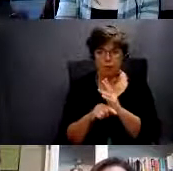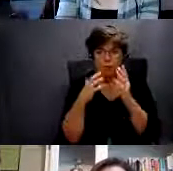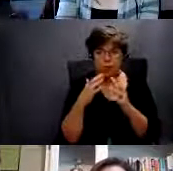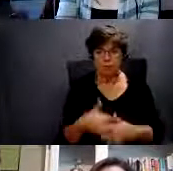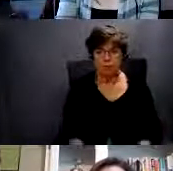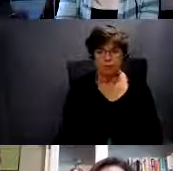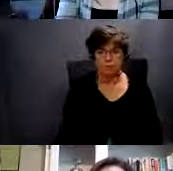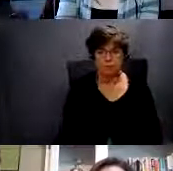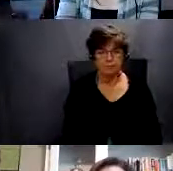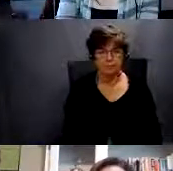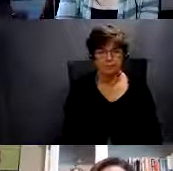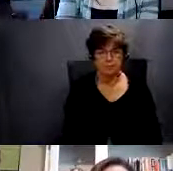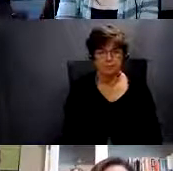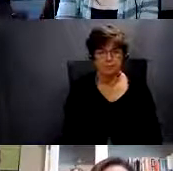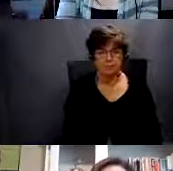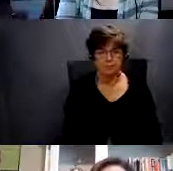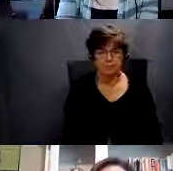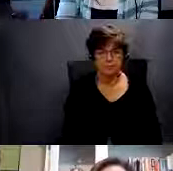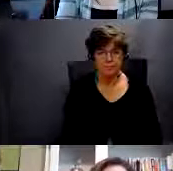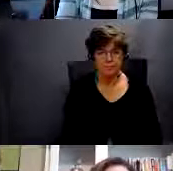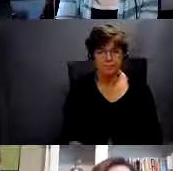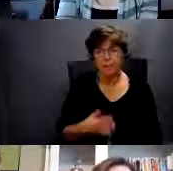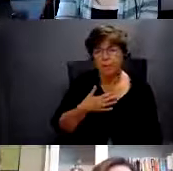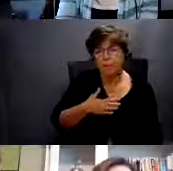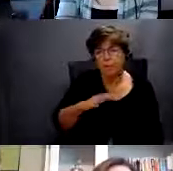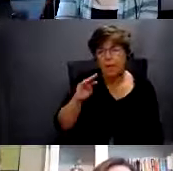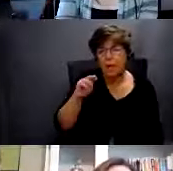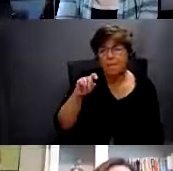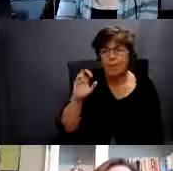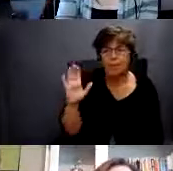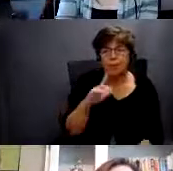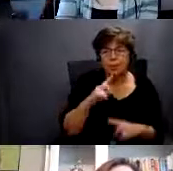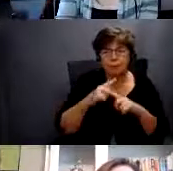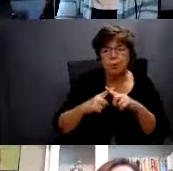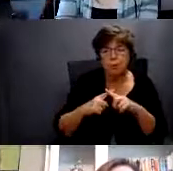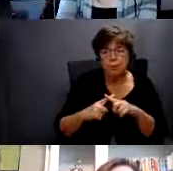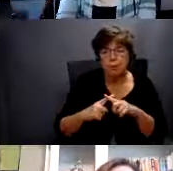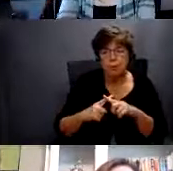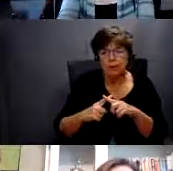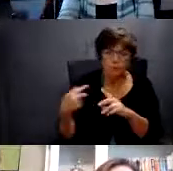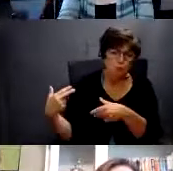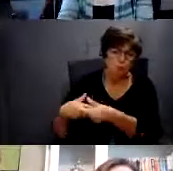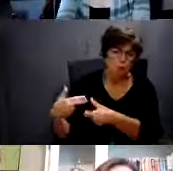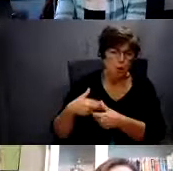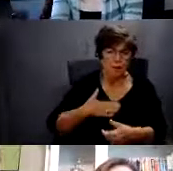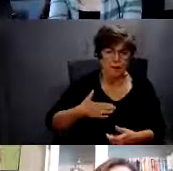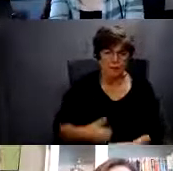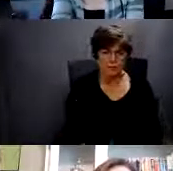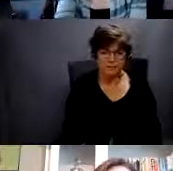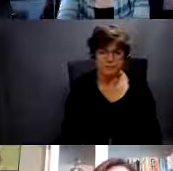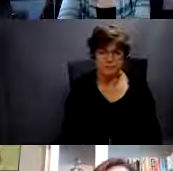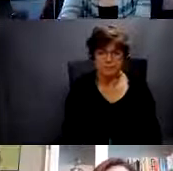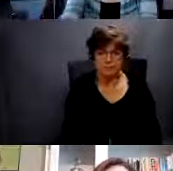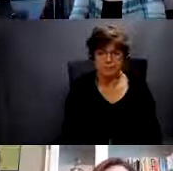And if you can mute yourself if you're coming in, please do so. All right. And